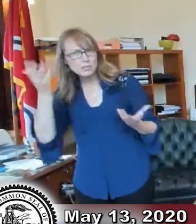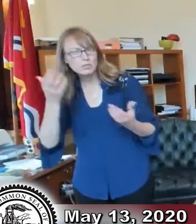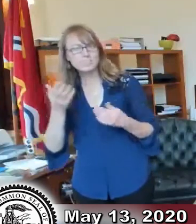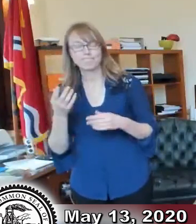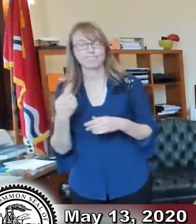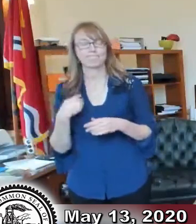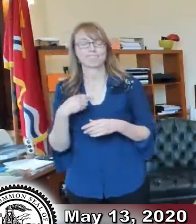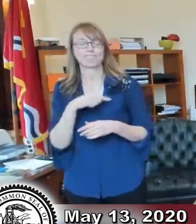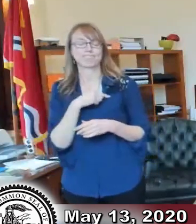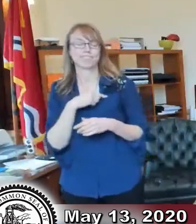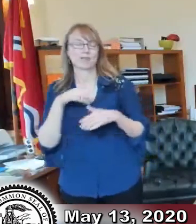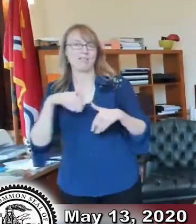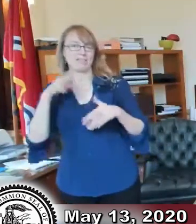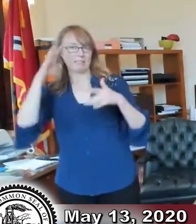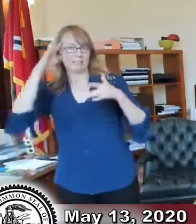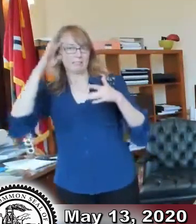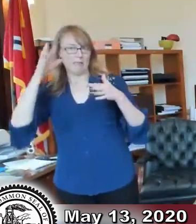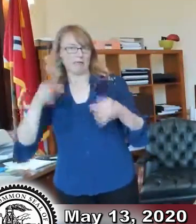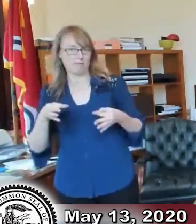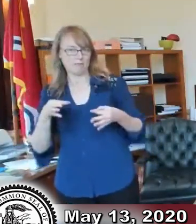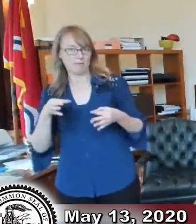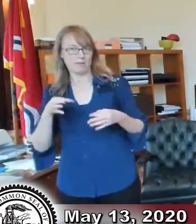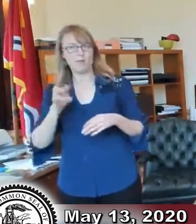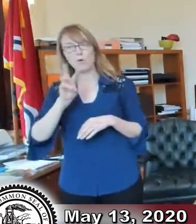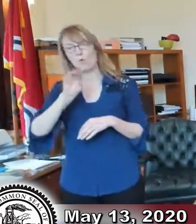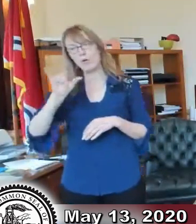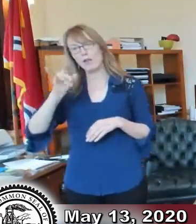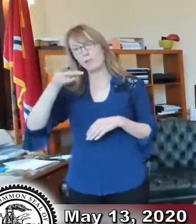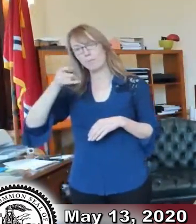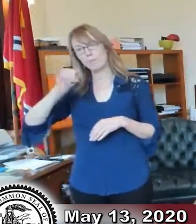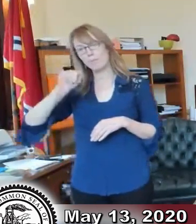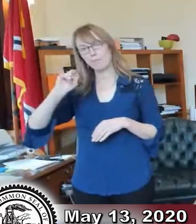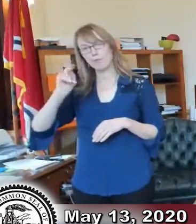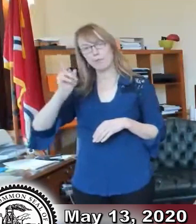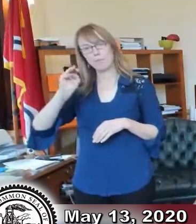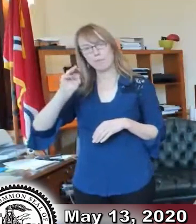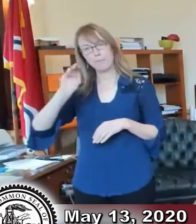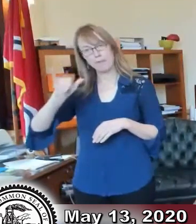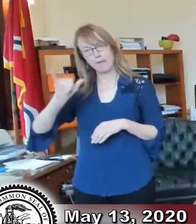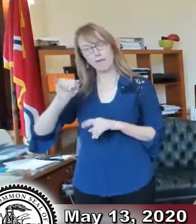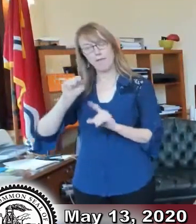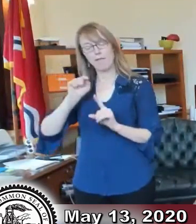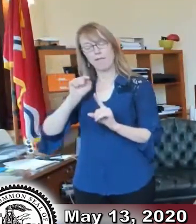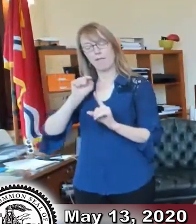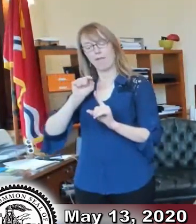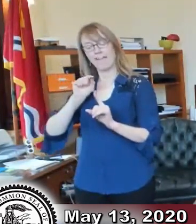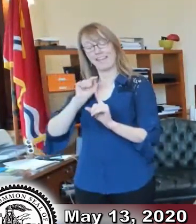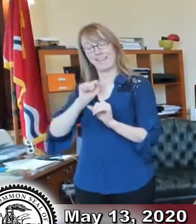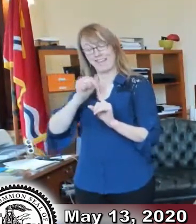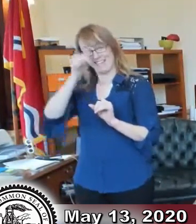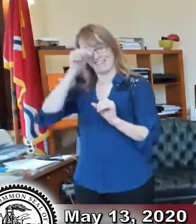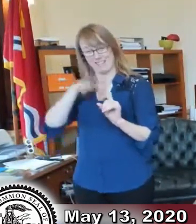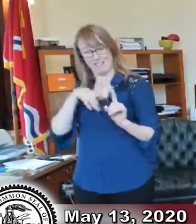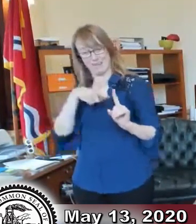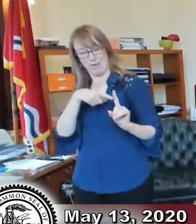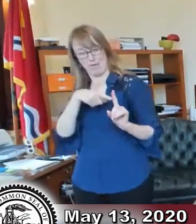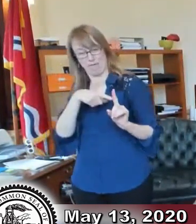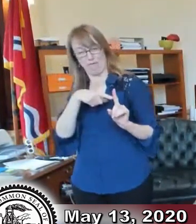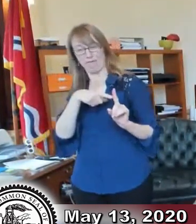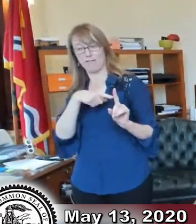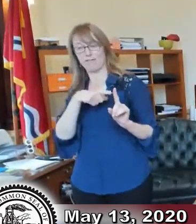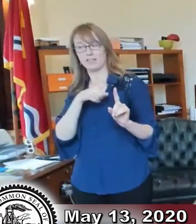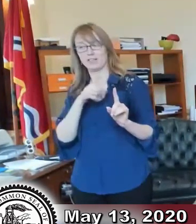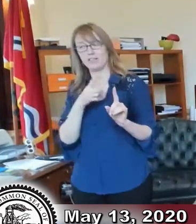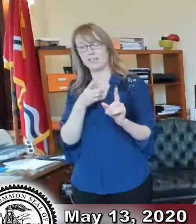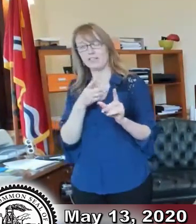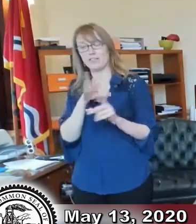Will Pinkney is the individual in my office who's the Director of Children, Youth, and Families. He is on, I think it's twice weekly phone